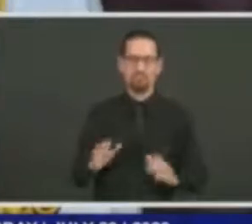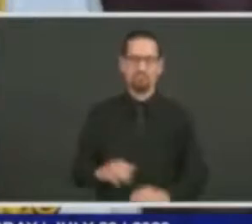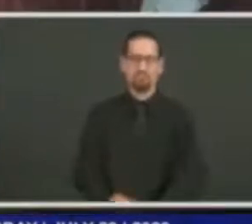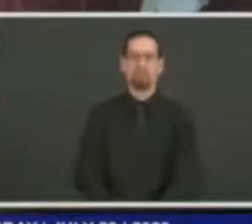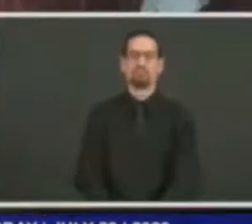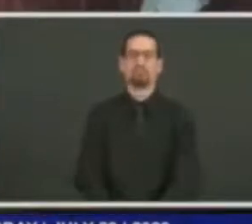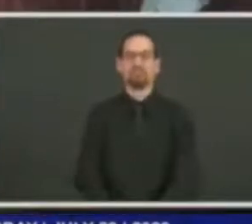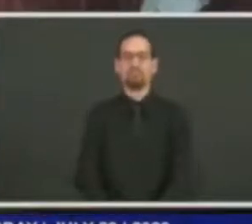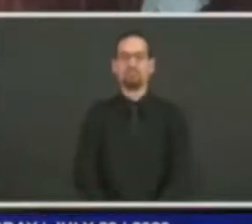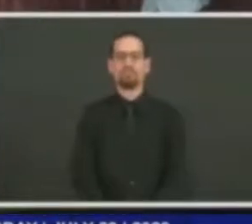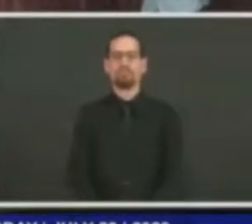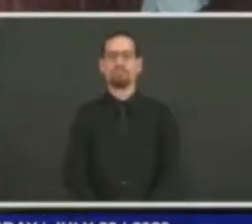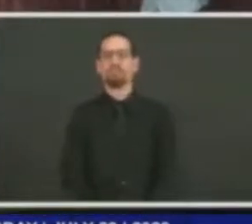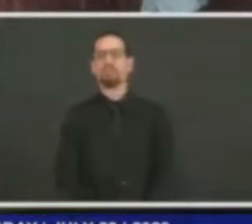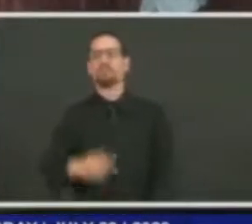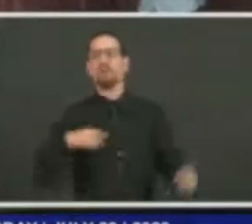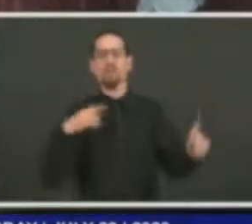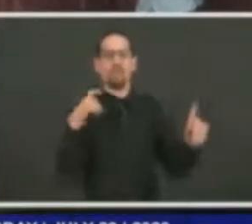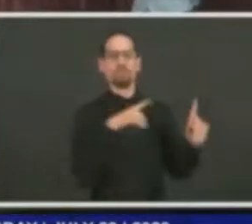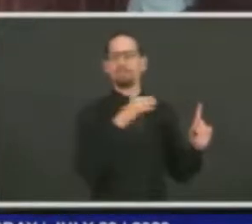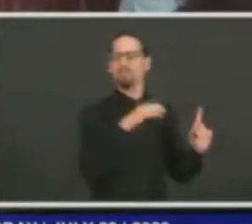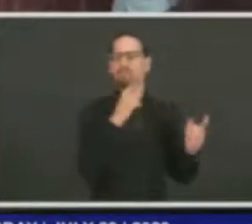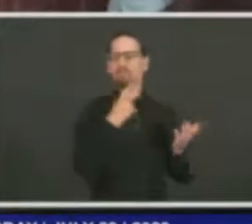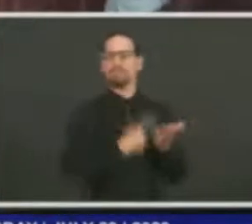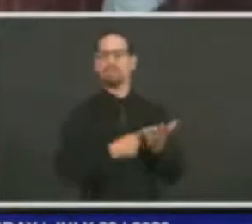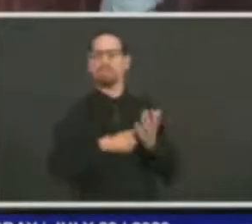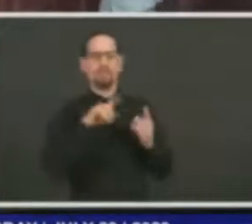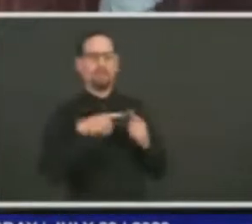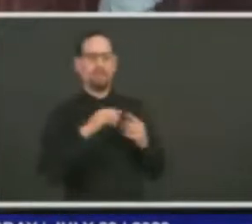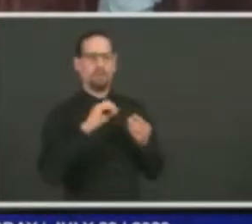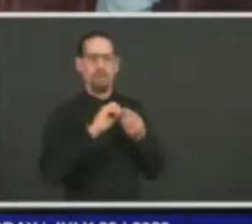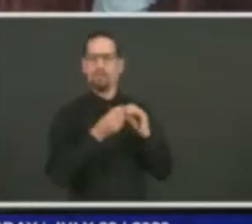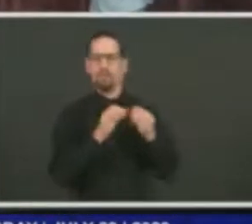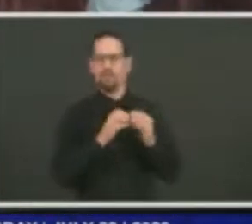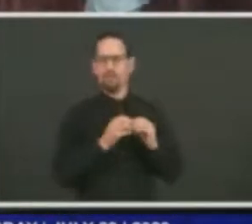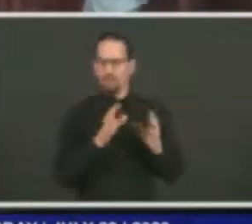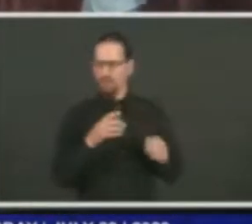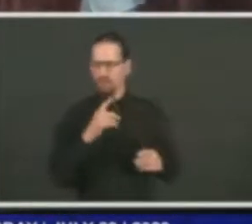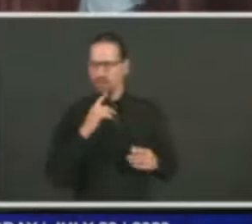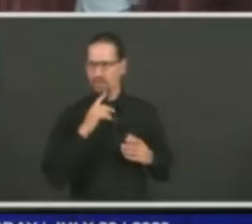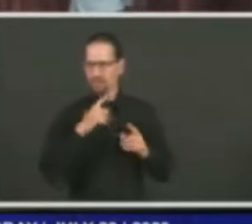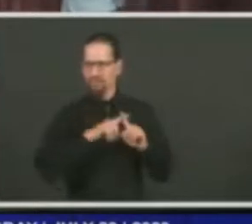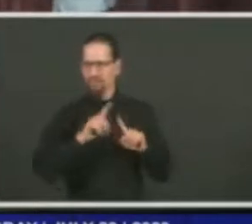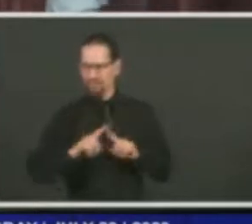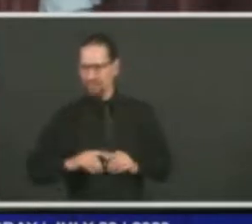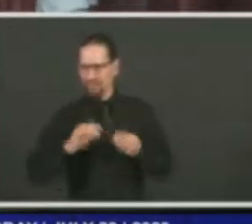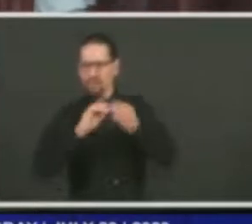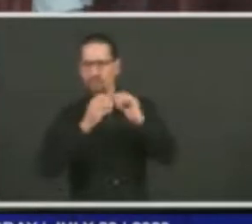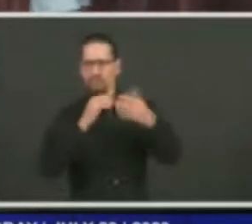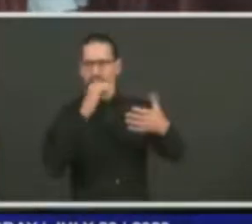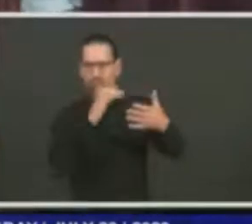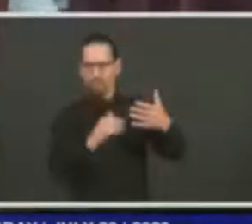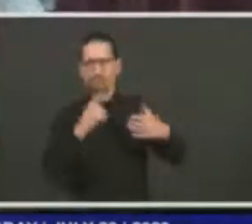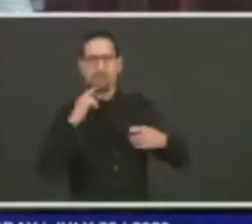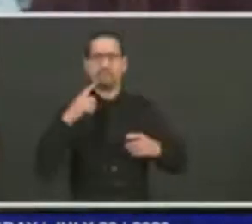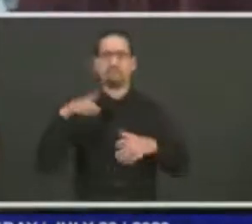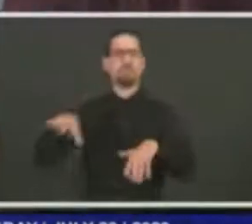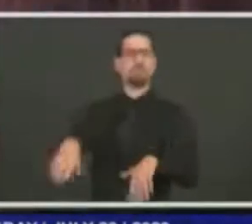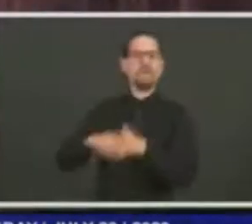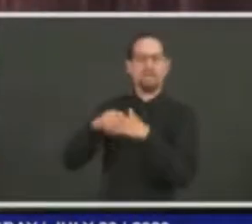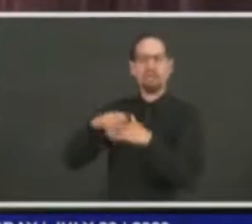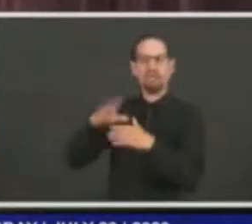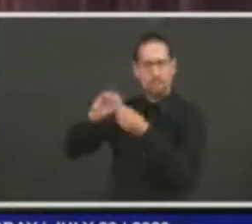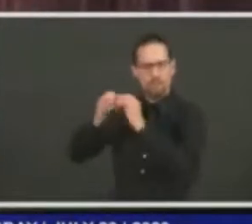these numbers too, coming back to this? I mean, there are different ones when it comes to weddings, you have a certain set of numbers.